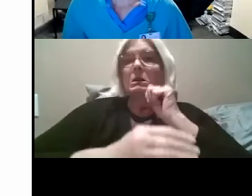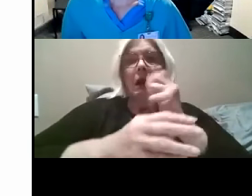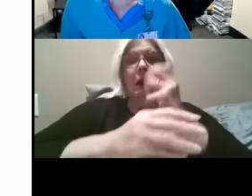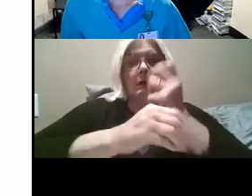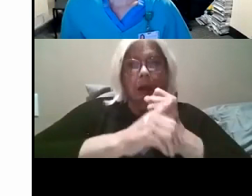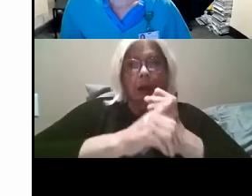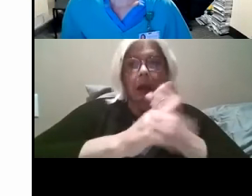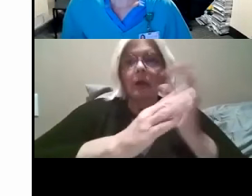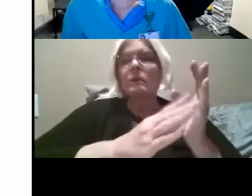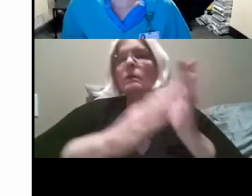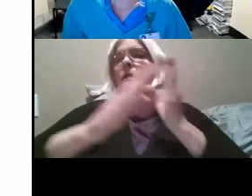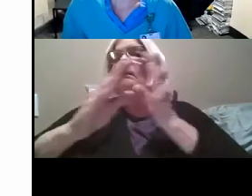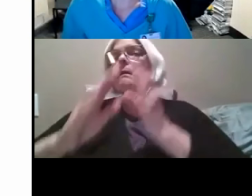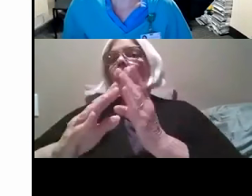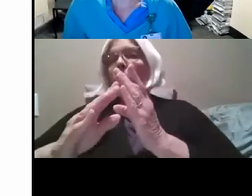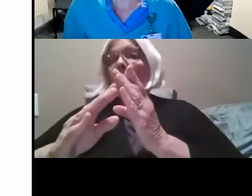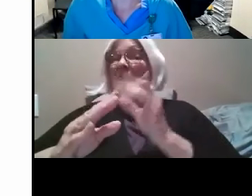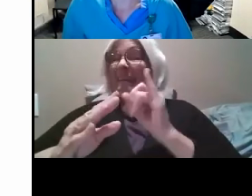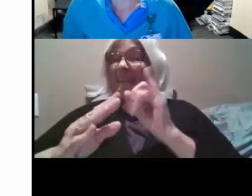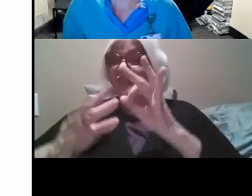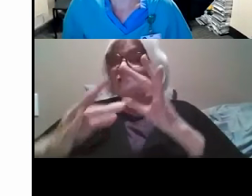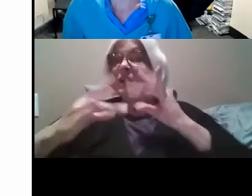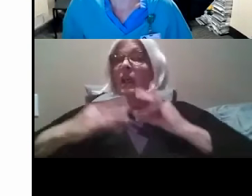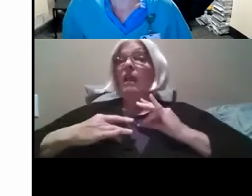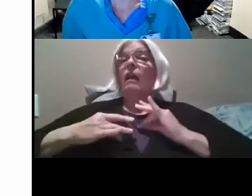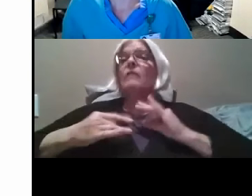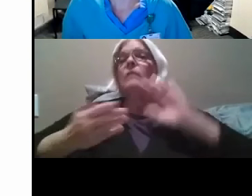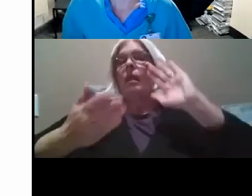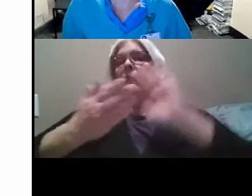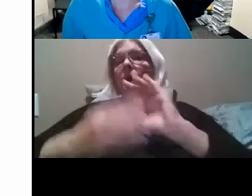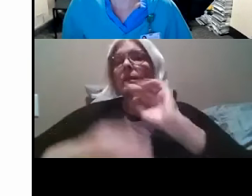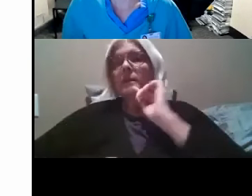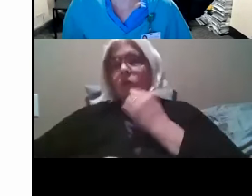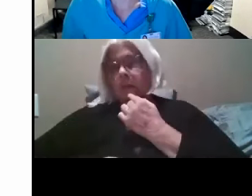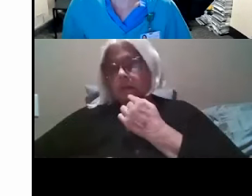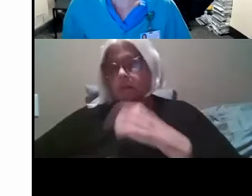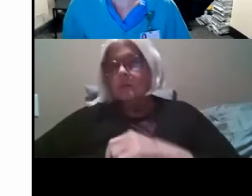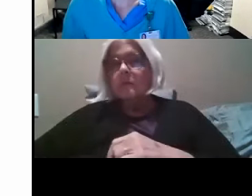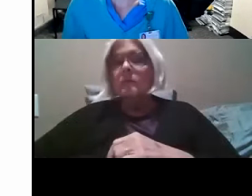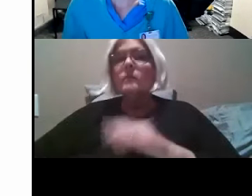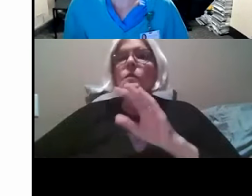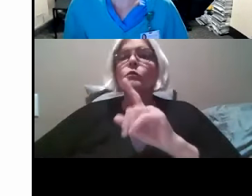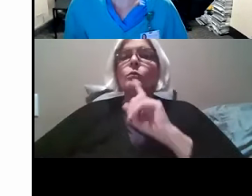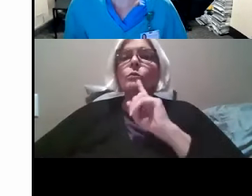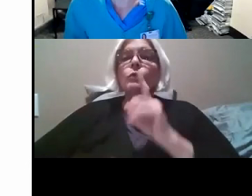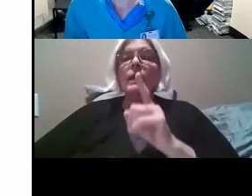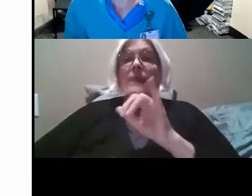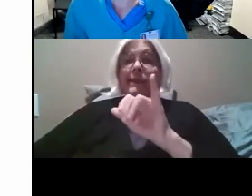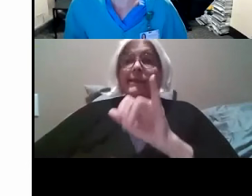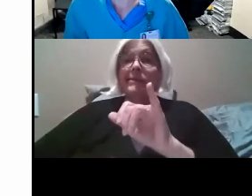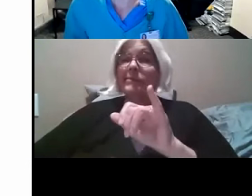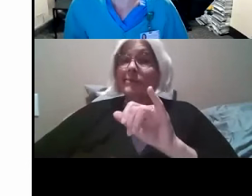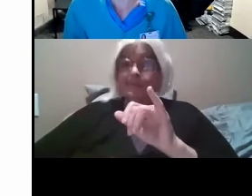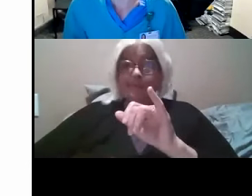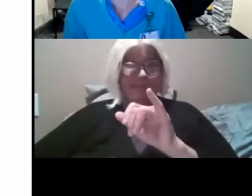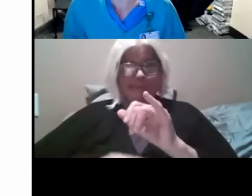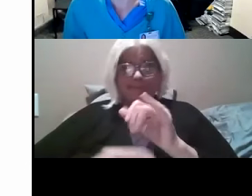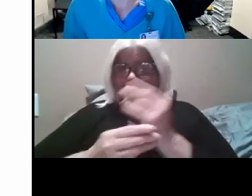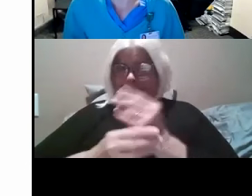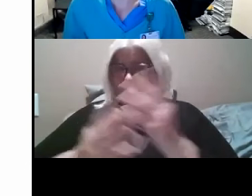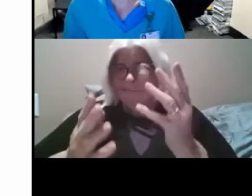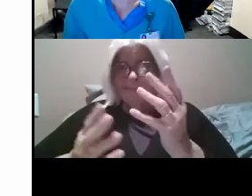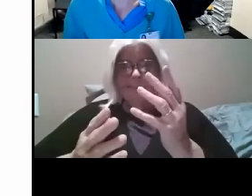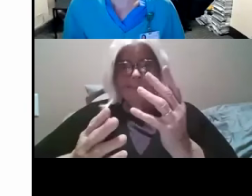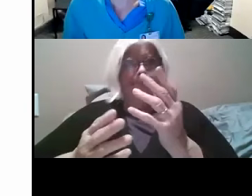And it is just incredible to me that we can stand here and say that we have a highly effective vaccine at